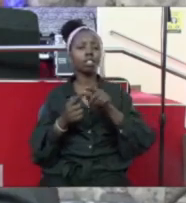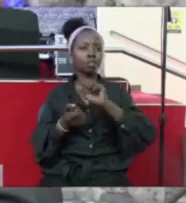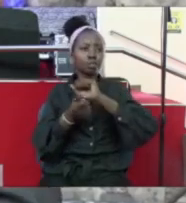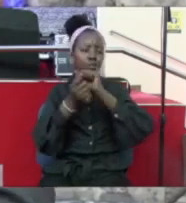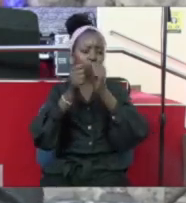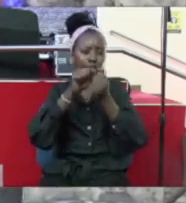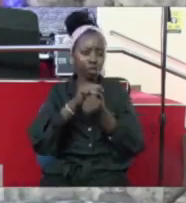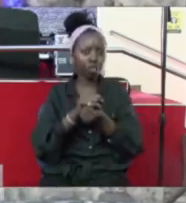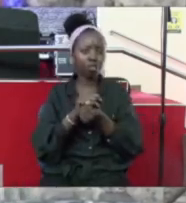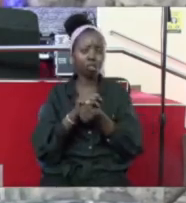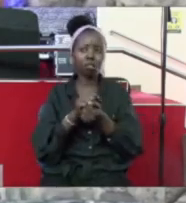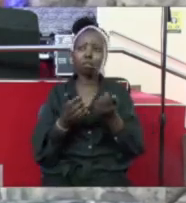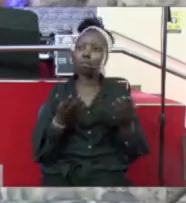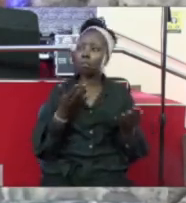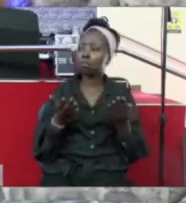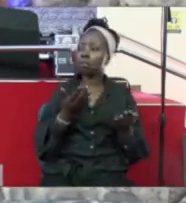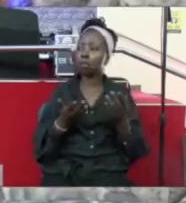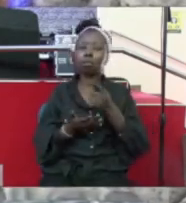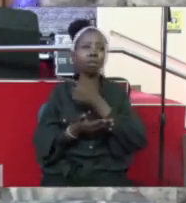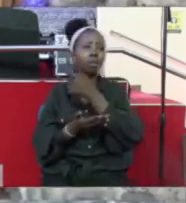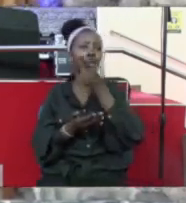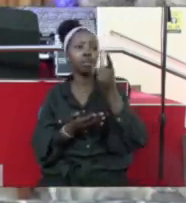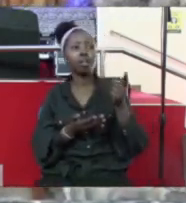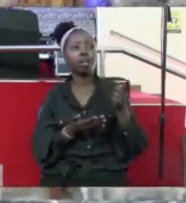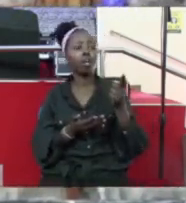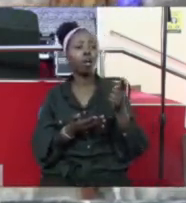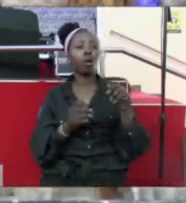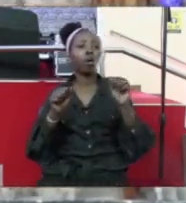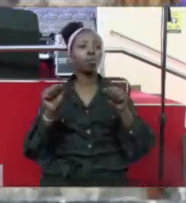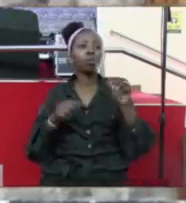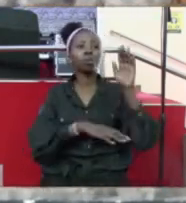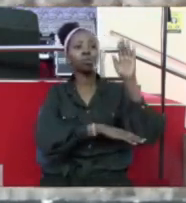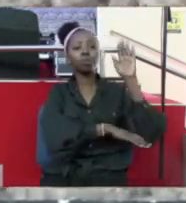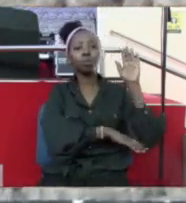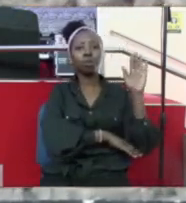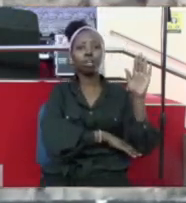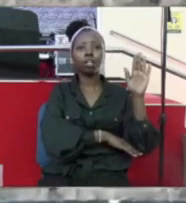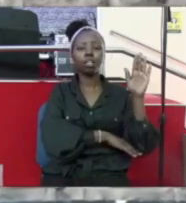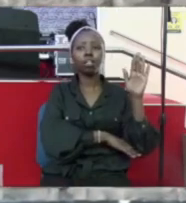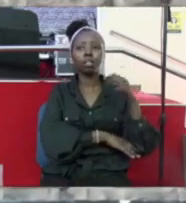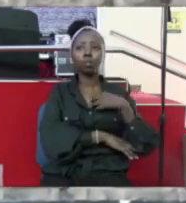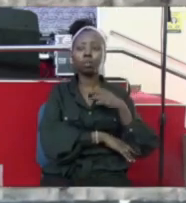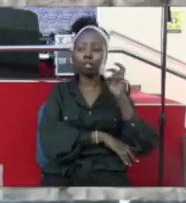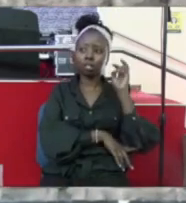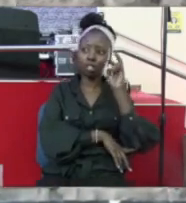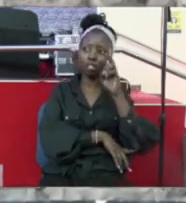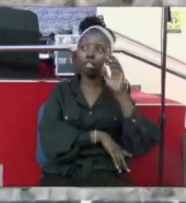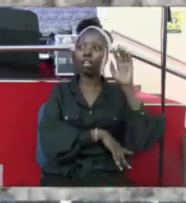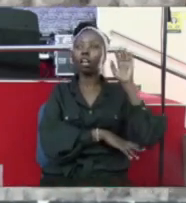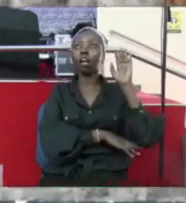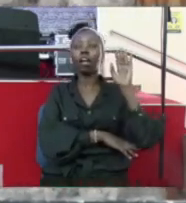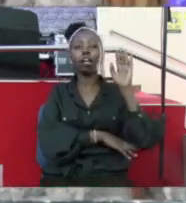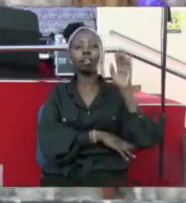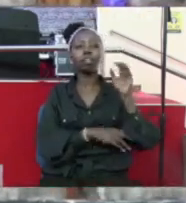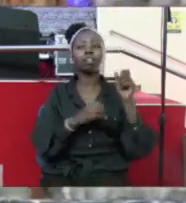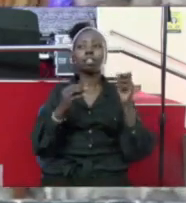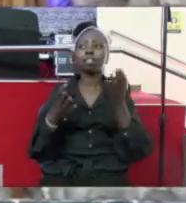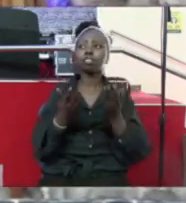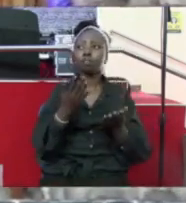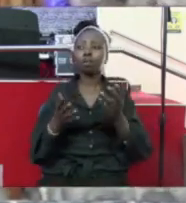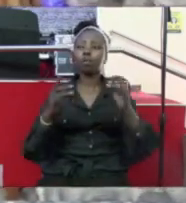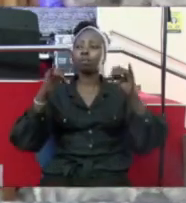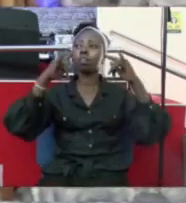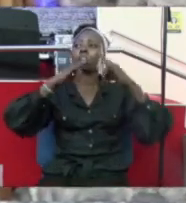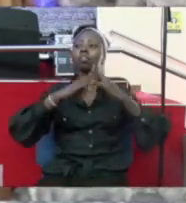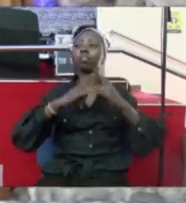kubadilisha. Are you there and you can raise your hand and I'm going to notice it. Waweza ukainua mkono kama uko pale. And if you are in the tent, when you raise someone